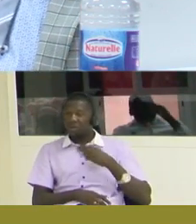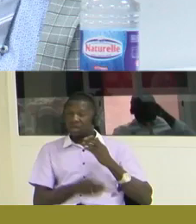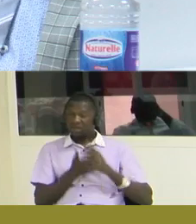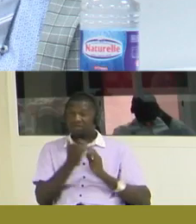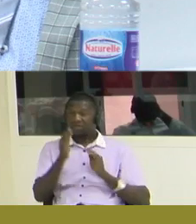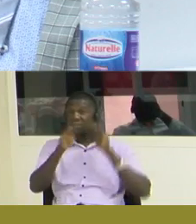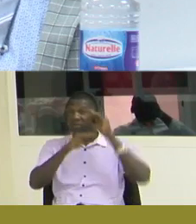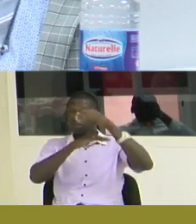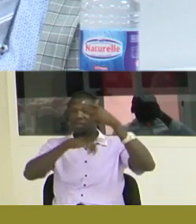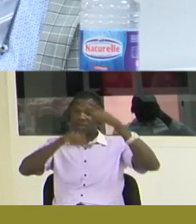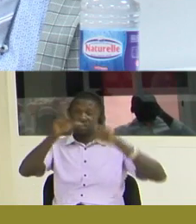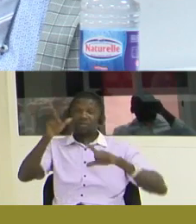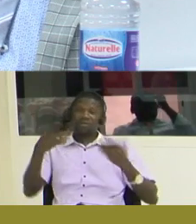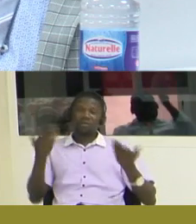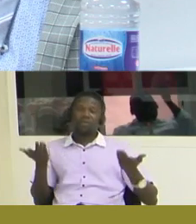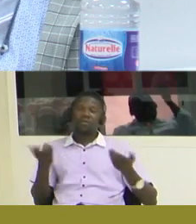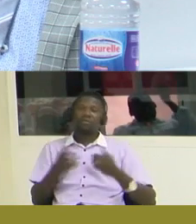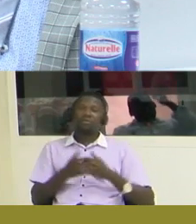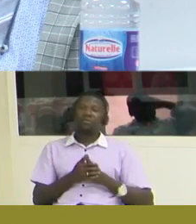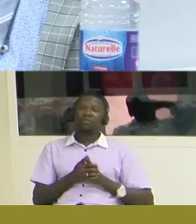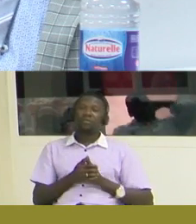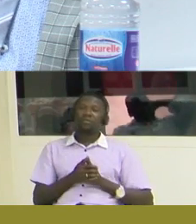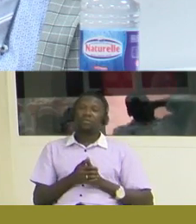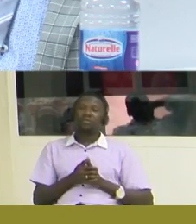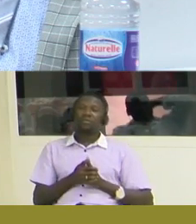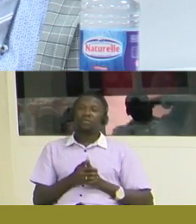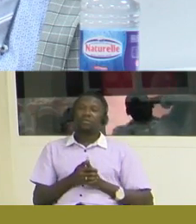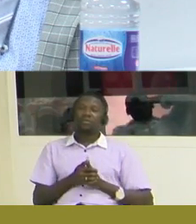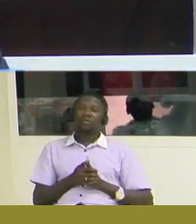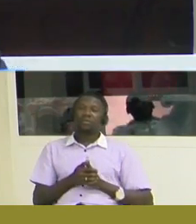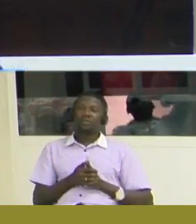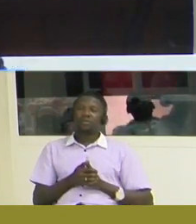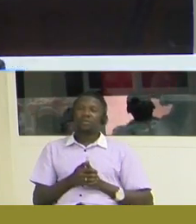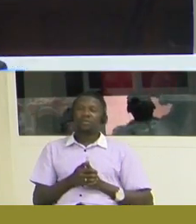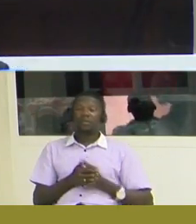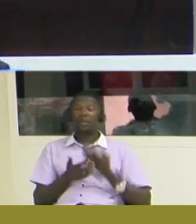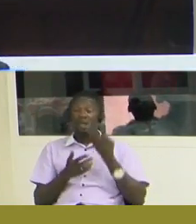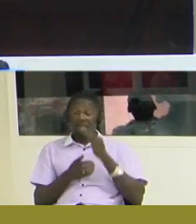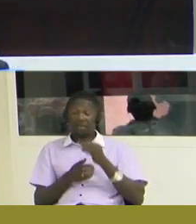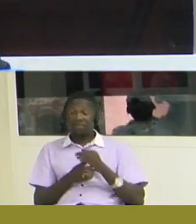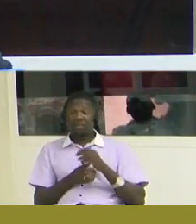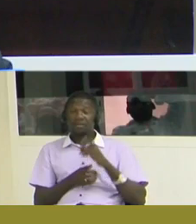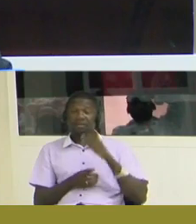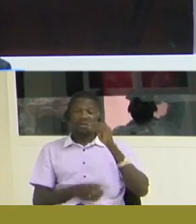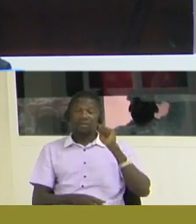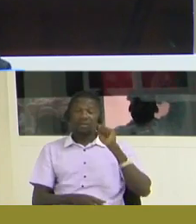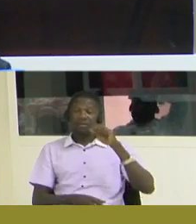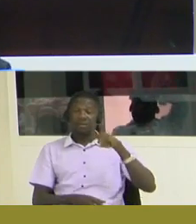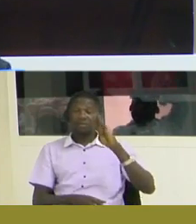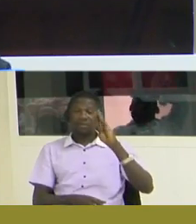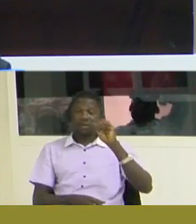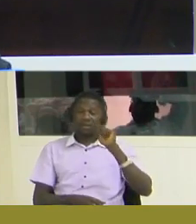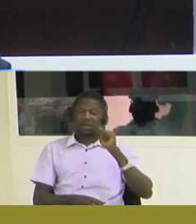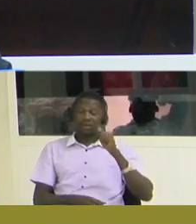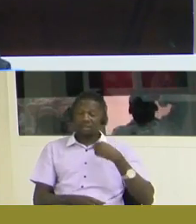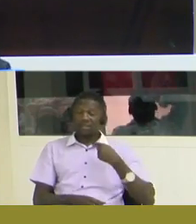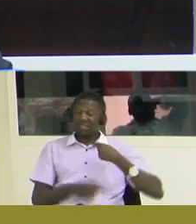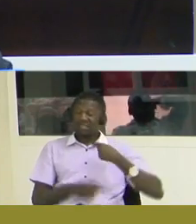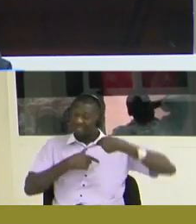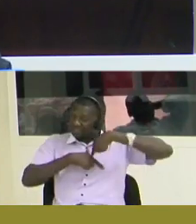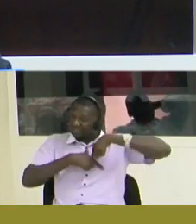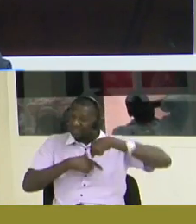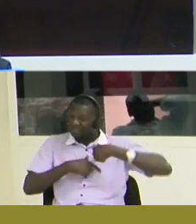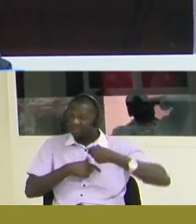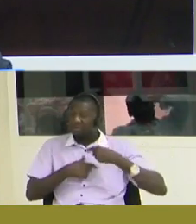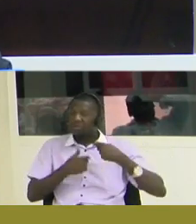level well unless then when I could have been inside me or inside my mind he would